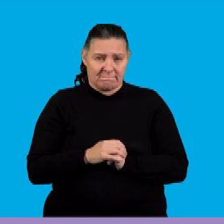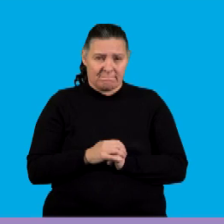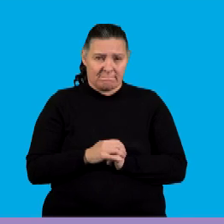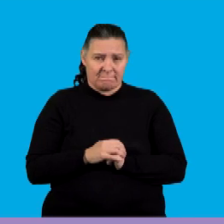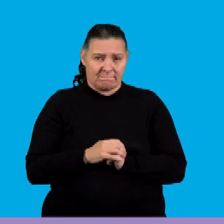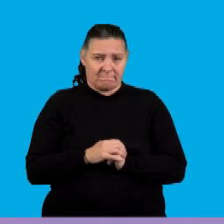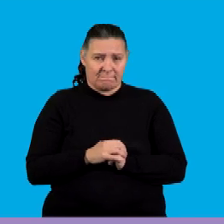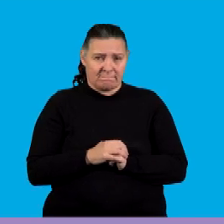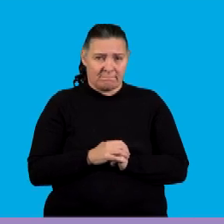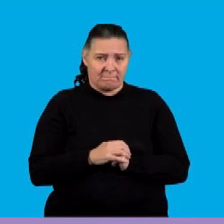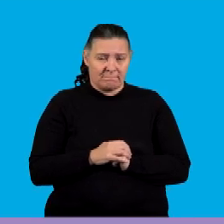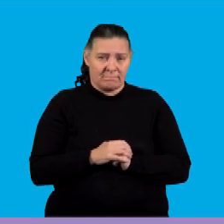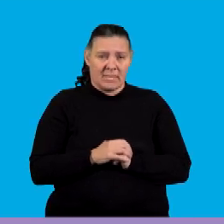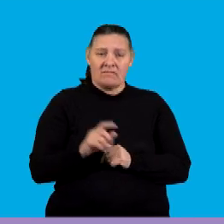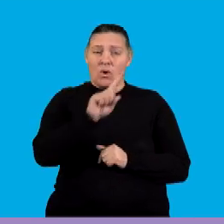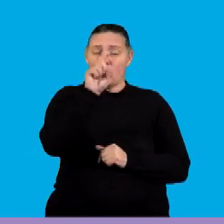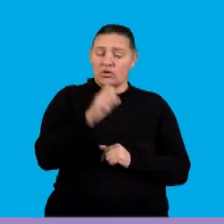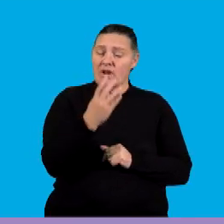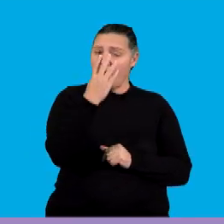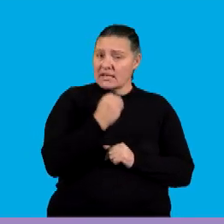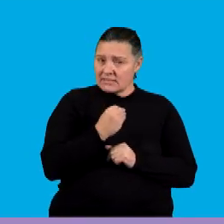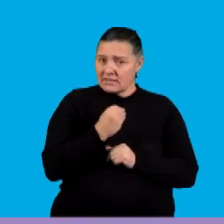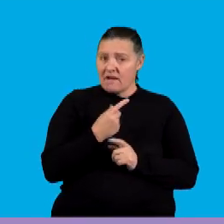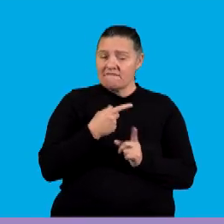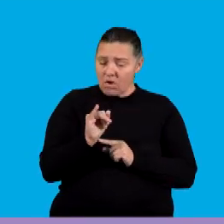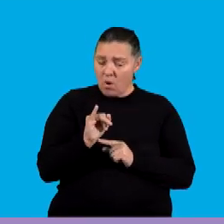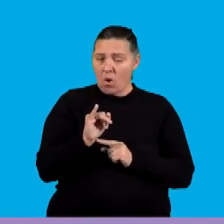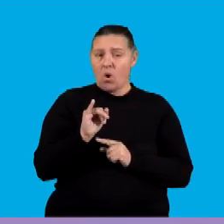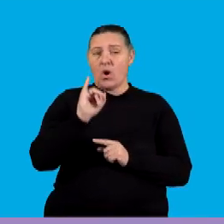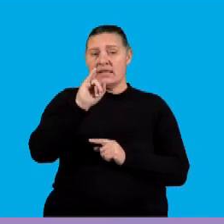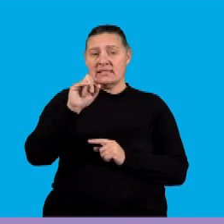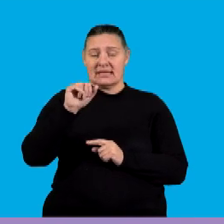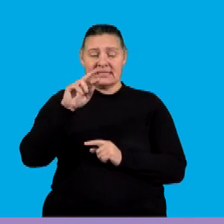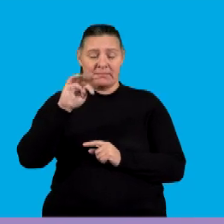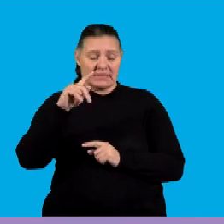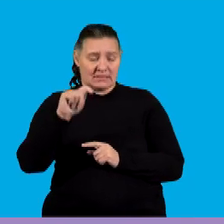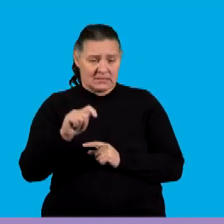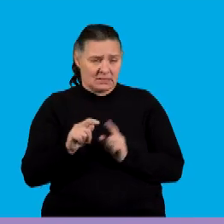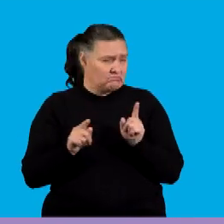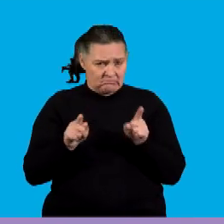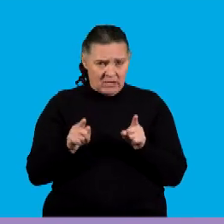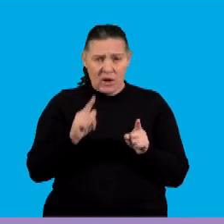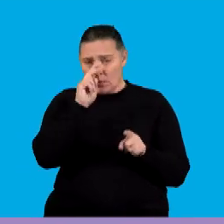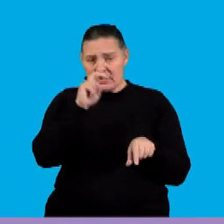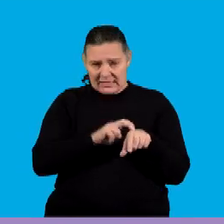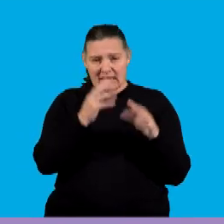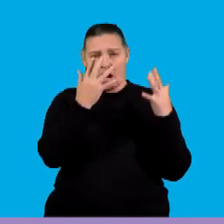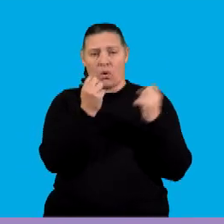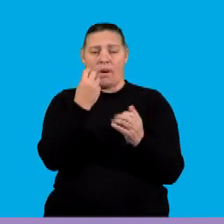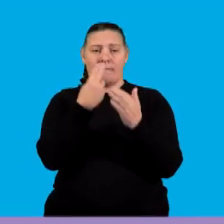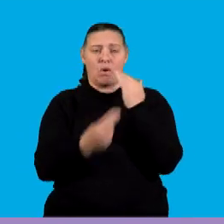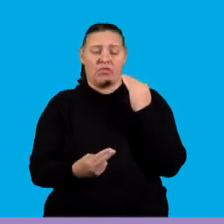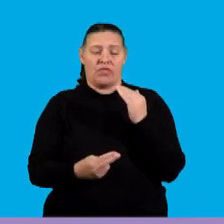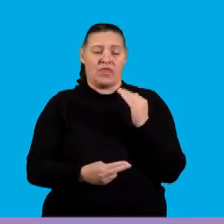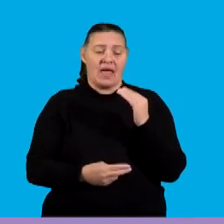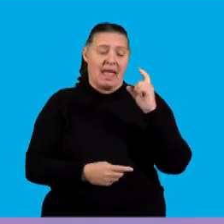y-intercepts. So when a question asks for intercepts, we are supposed to now calculate